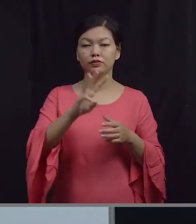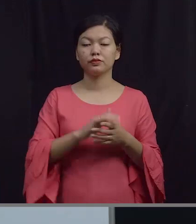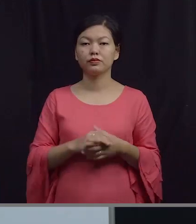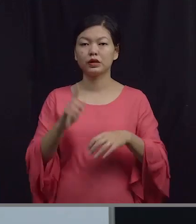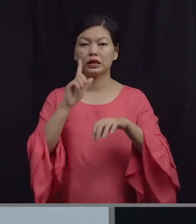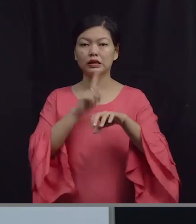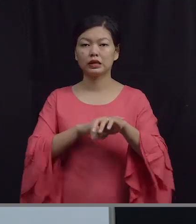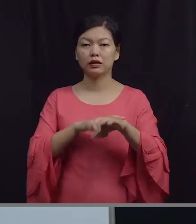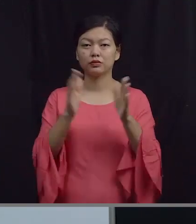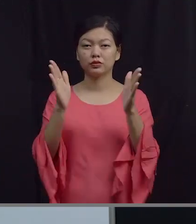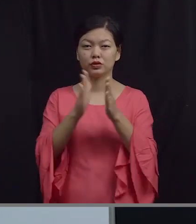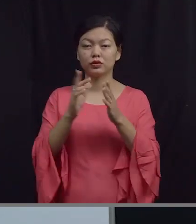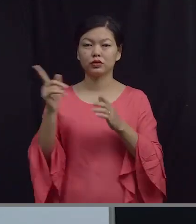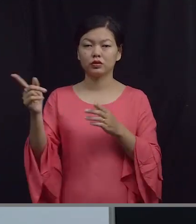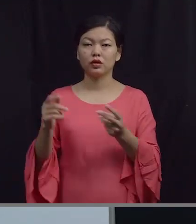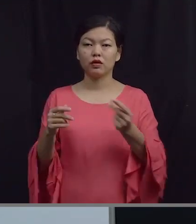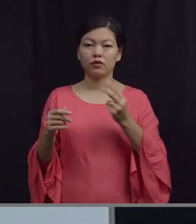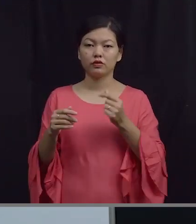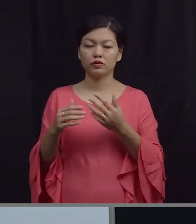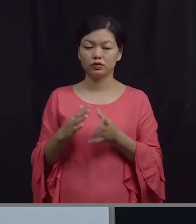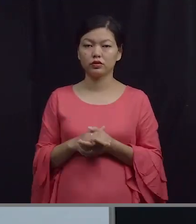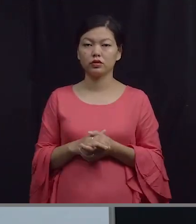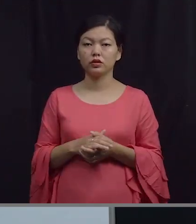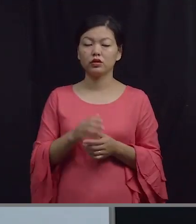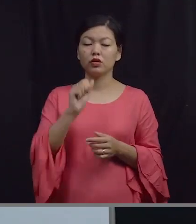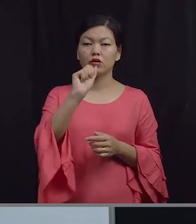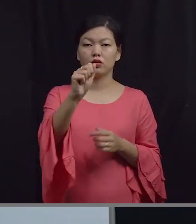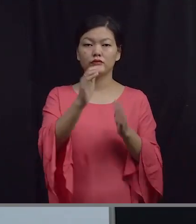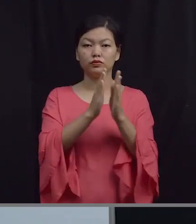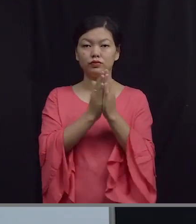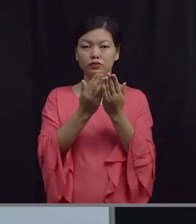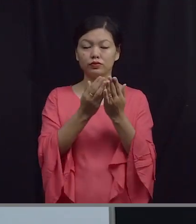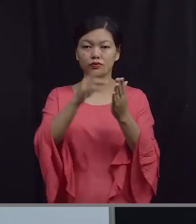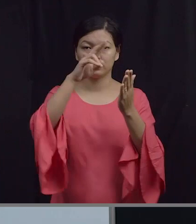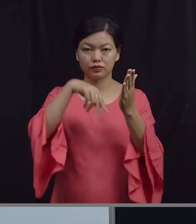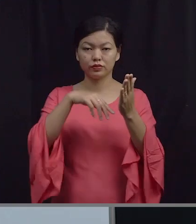3. The same example 9.8.